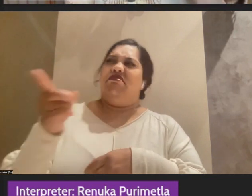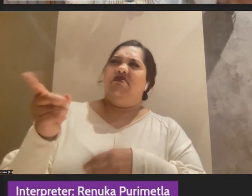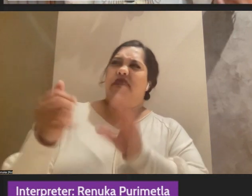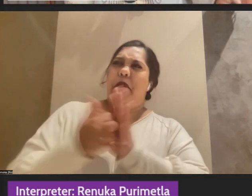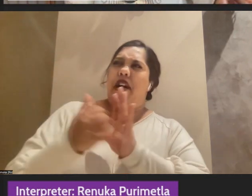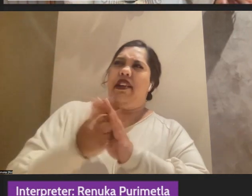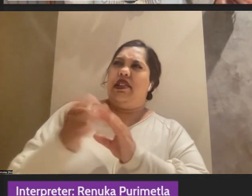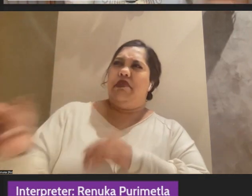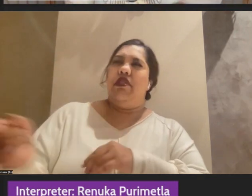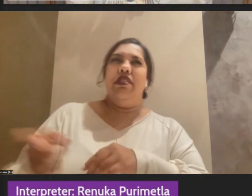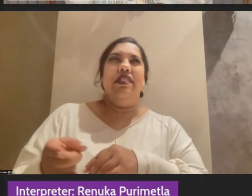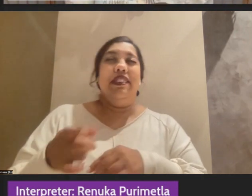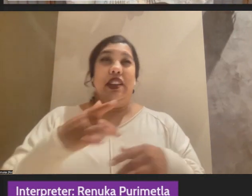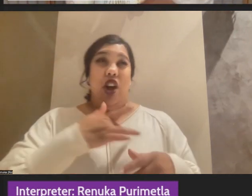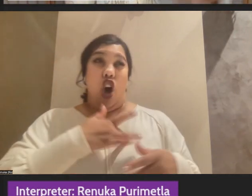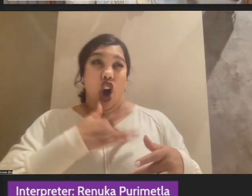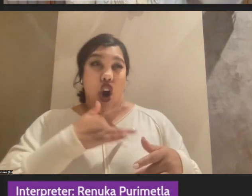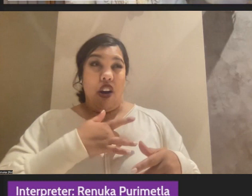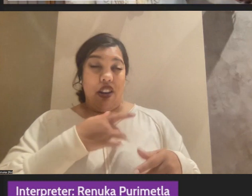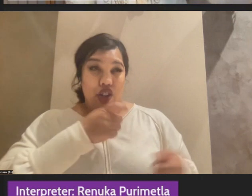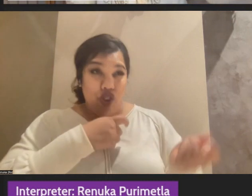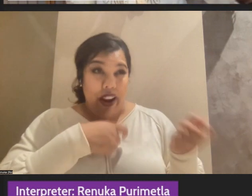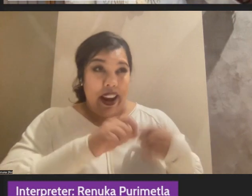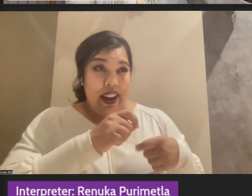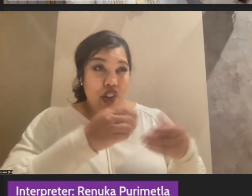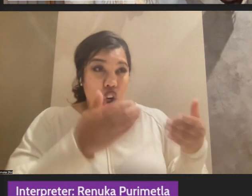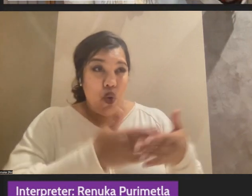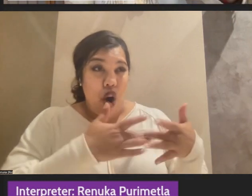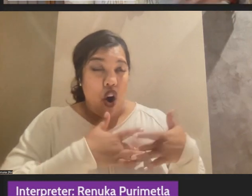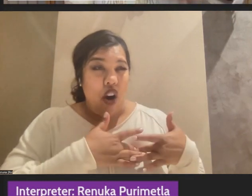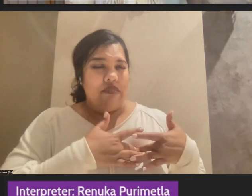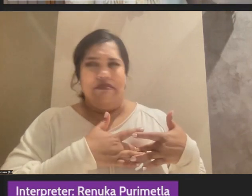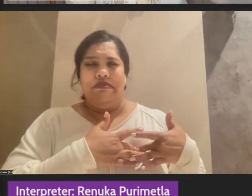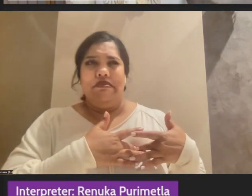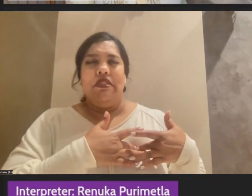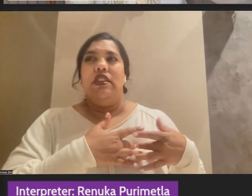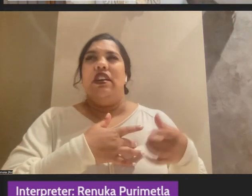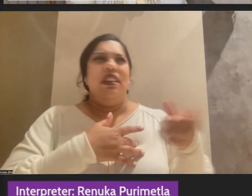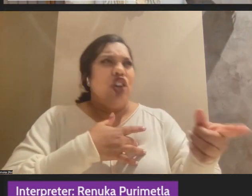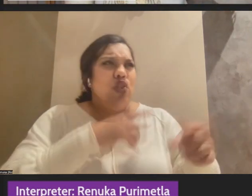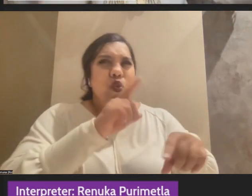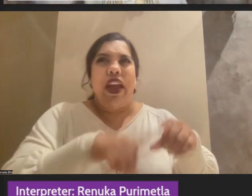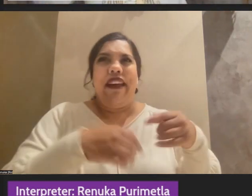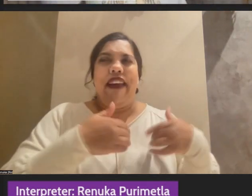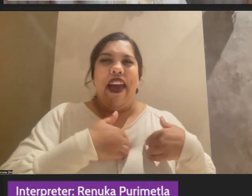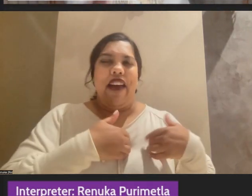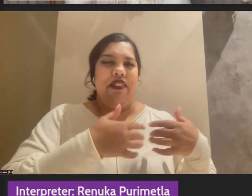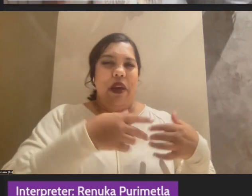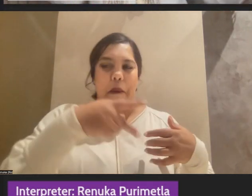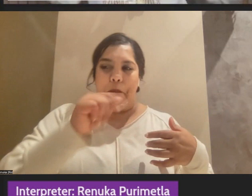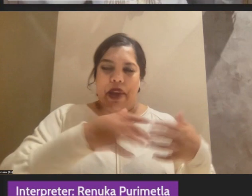to transplant a heart. It's not possible to pacemaker. It's not possible to whatever